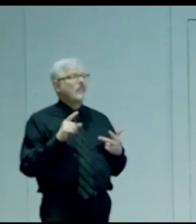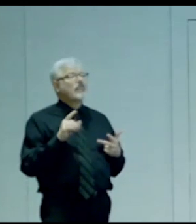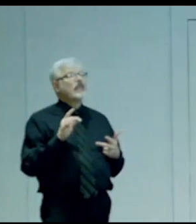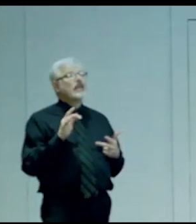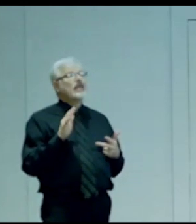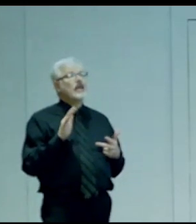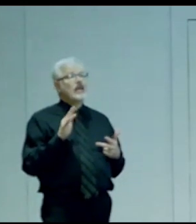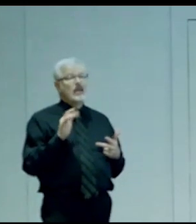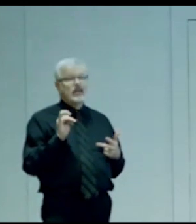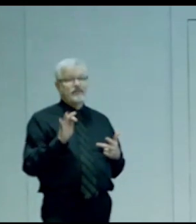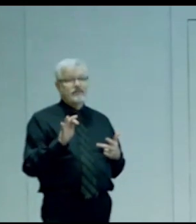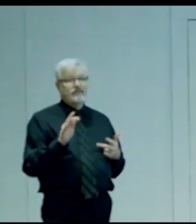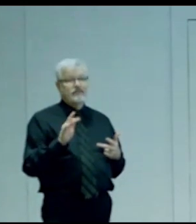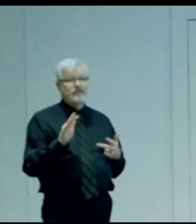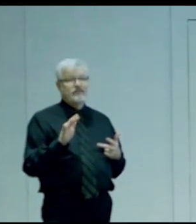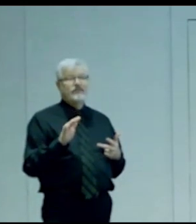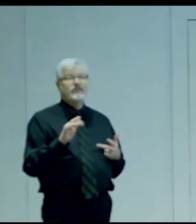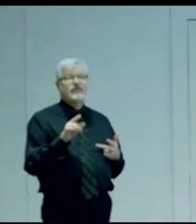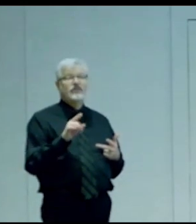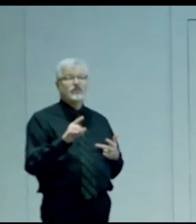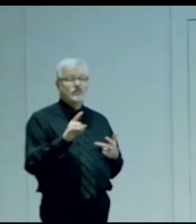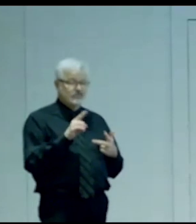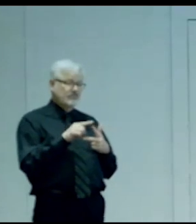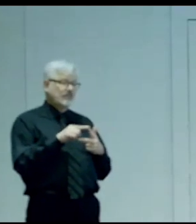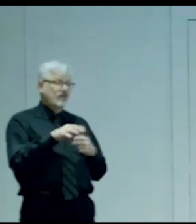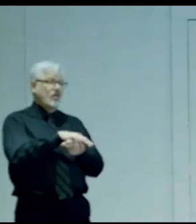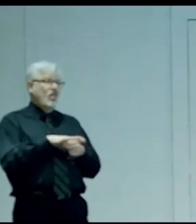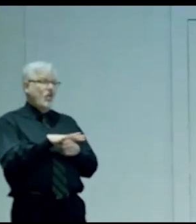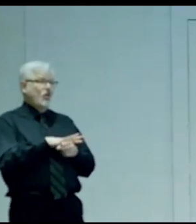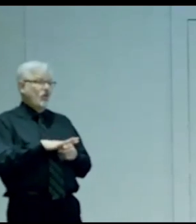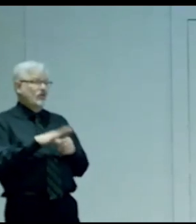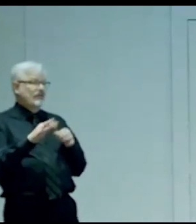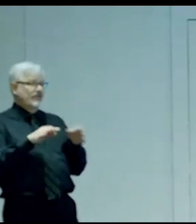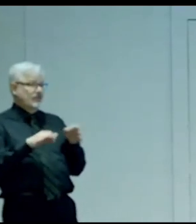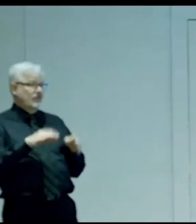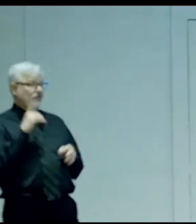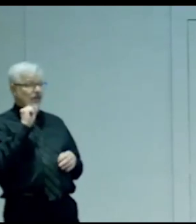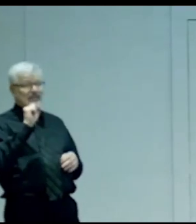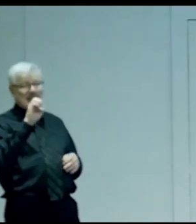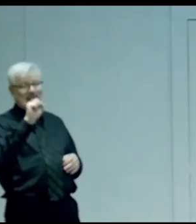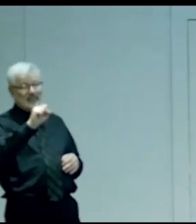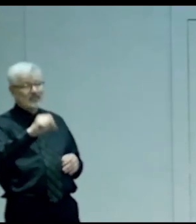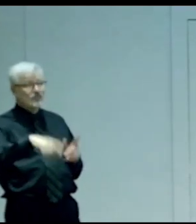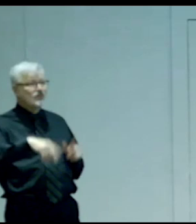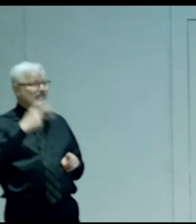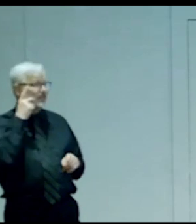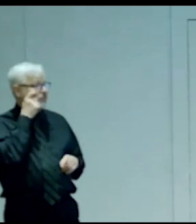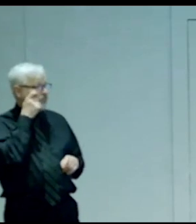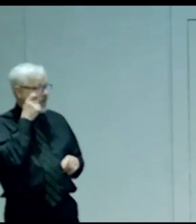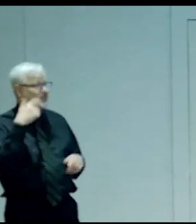you go to the local definition of SES, you find that race is